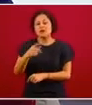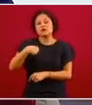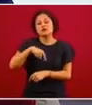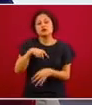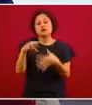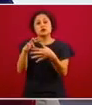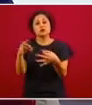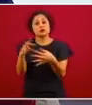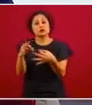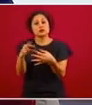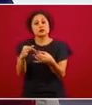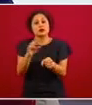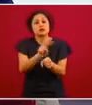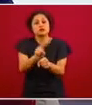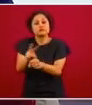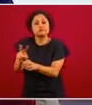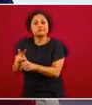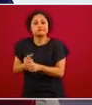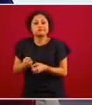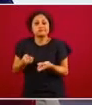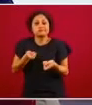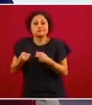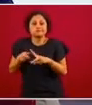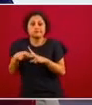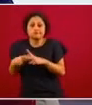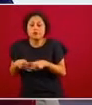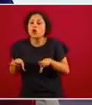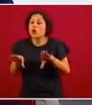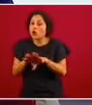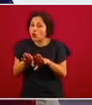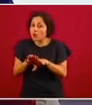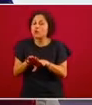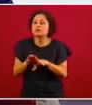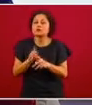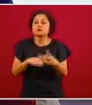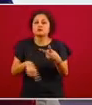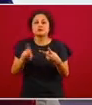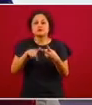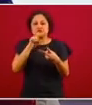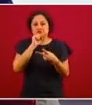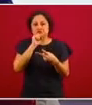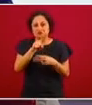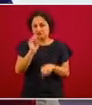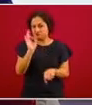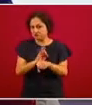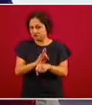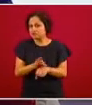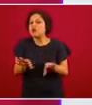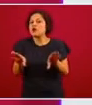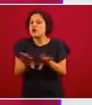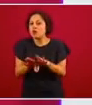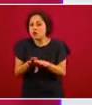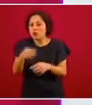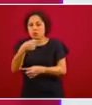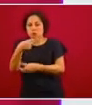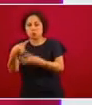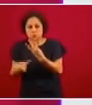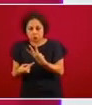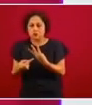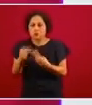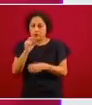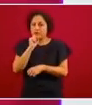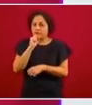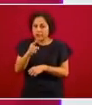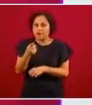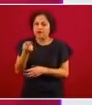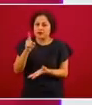cases of influenza. When we enter phase 3, we will announce a new package of